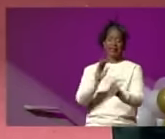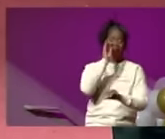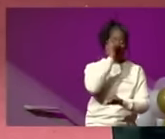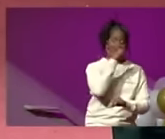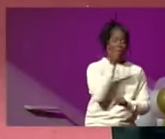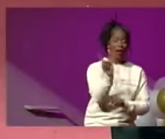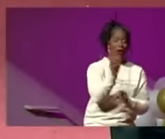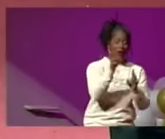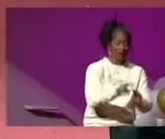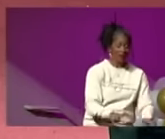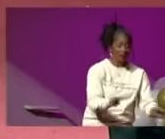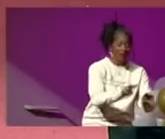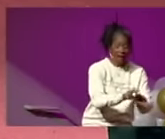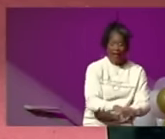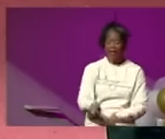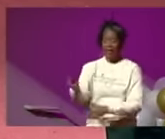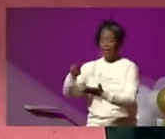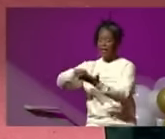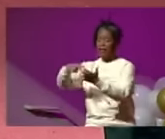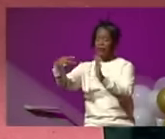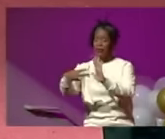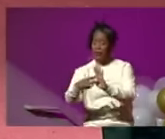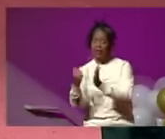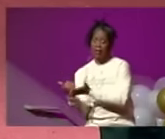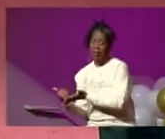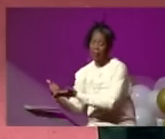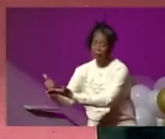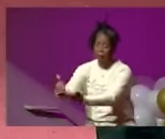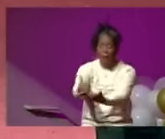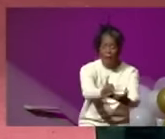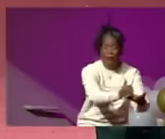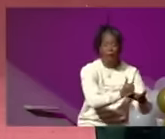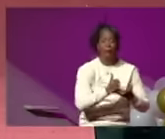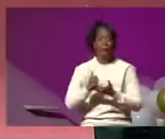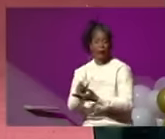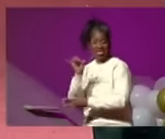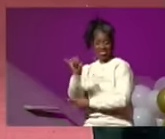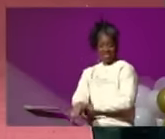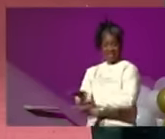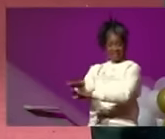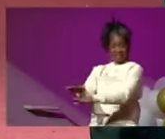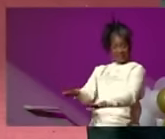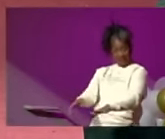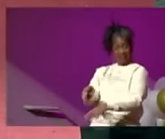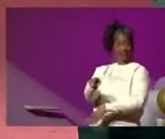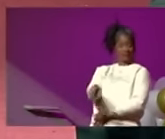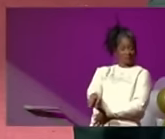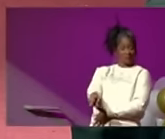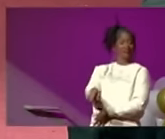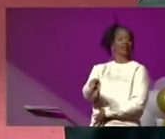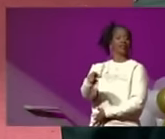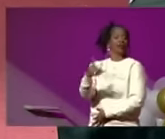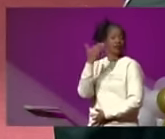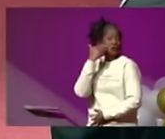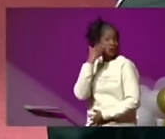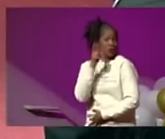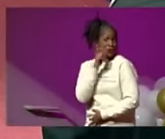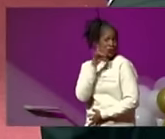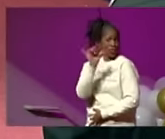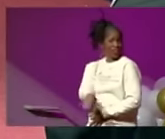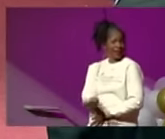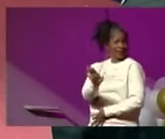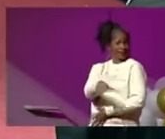valley, Ezekiel's wheel in the middle of the wheel. I'm talking about that child. Does anybody know